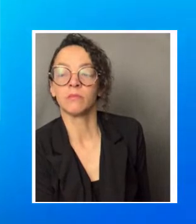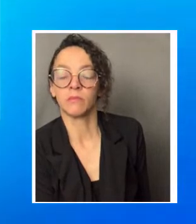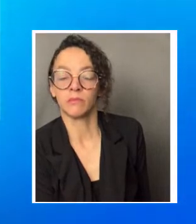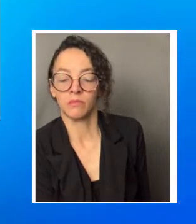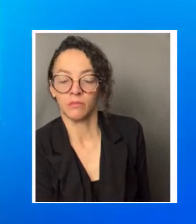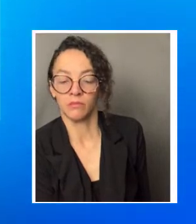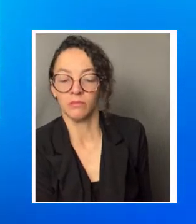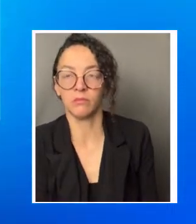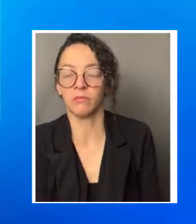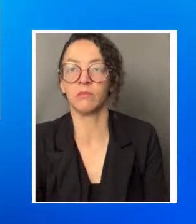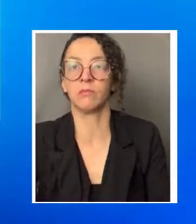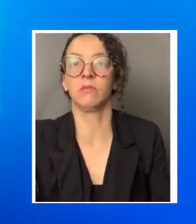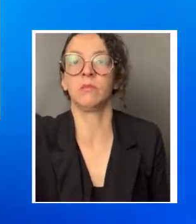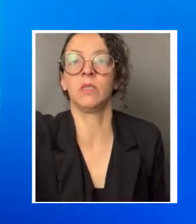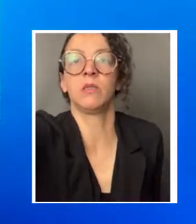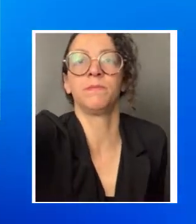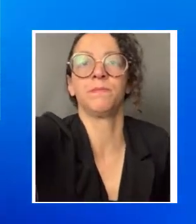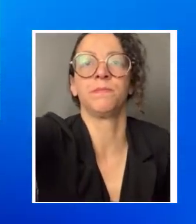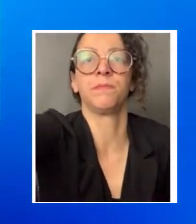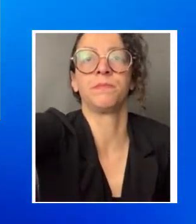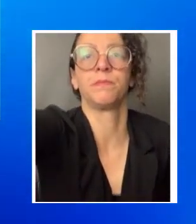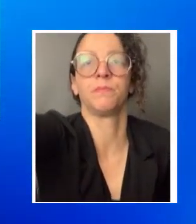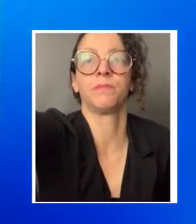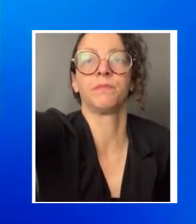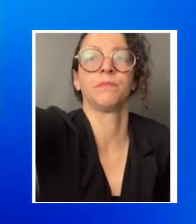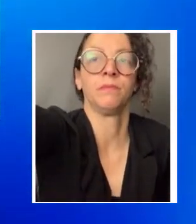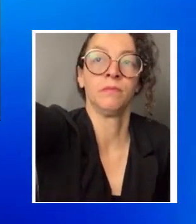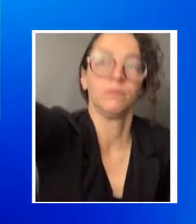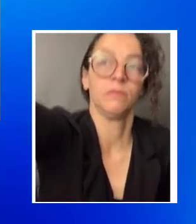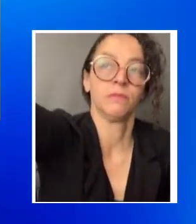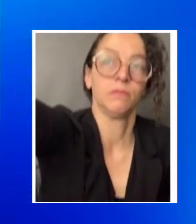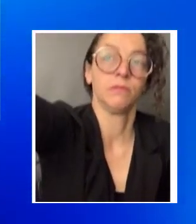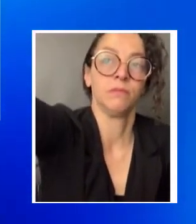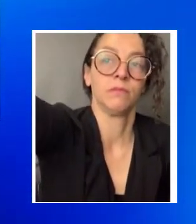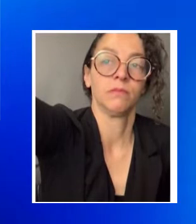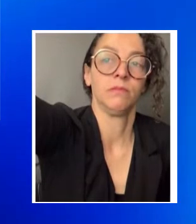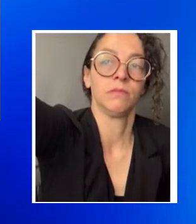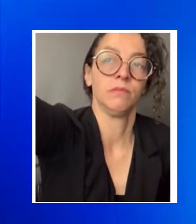polls and then they'll click the poll question. Okay.